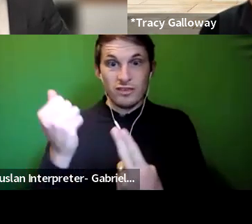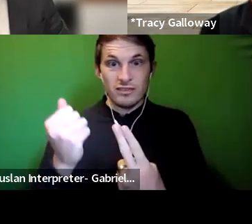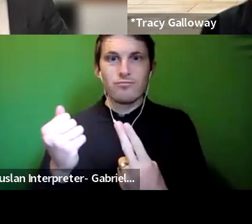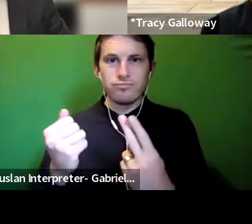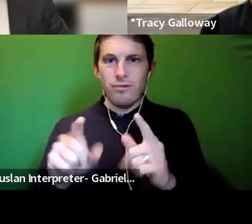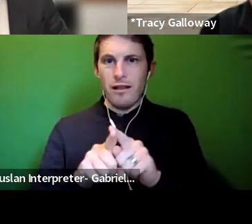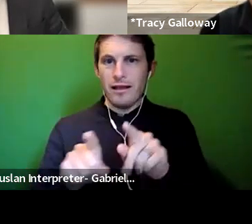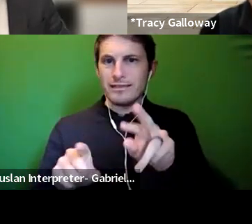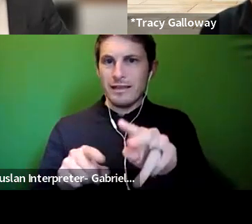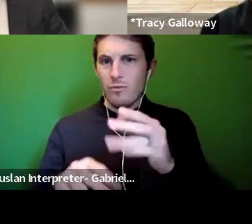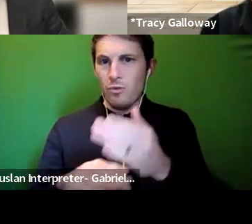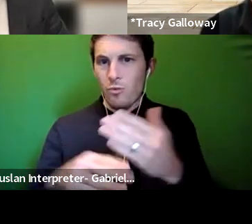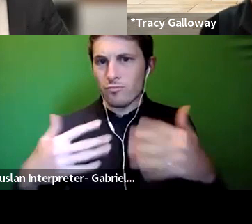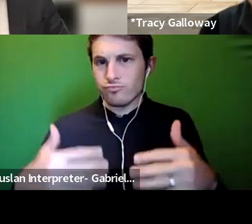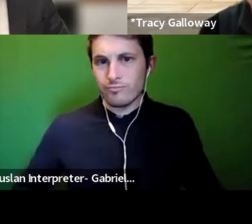them.